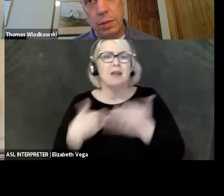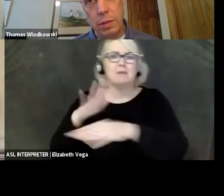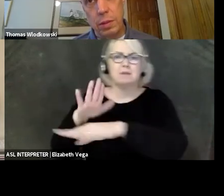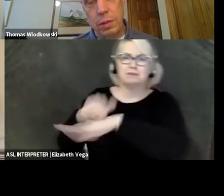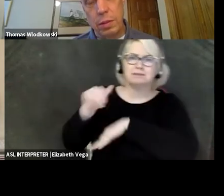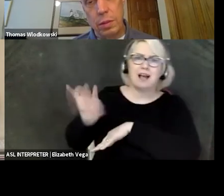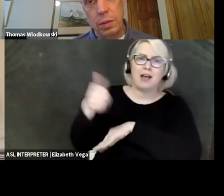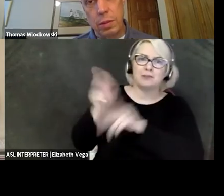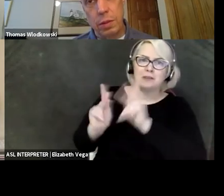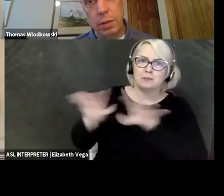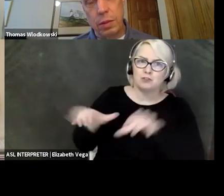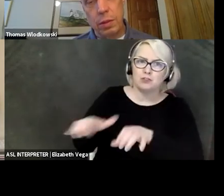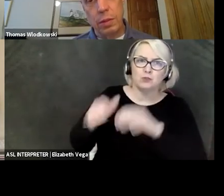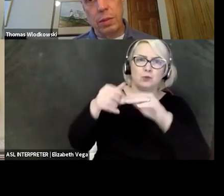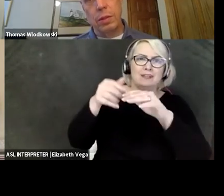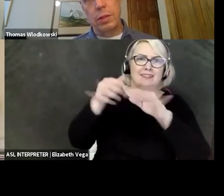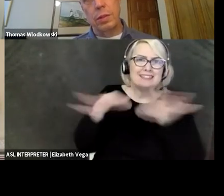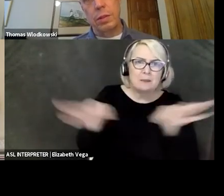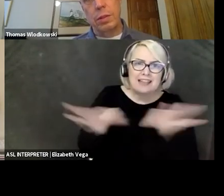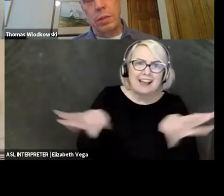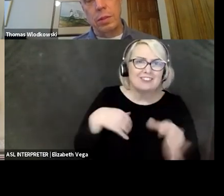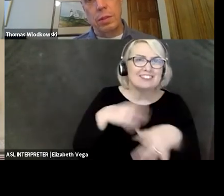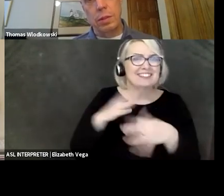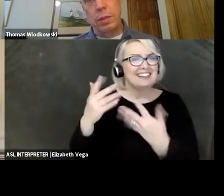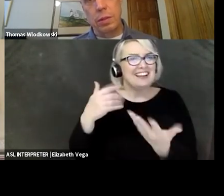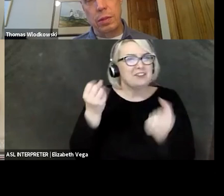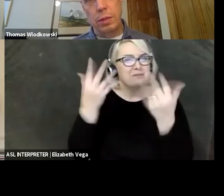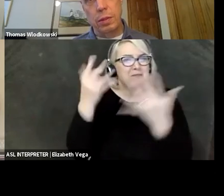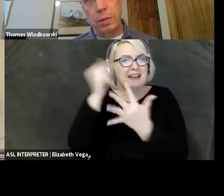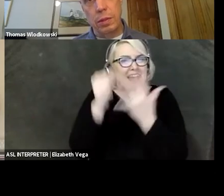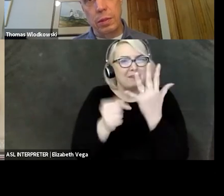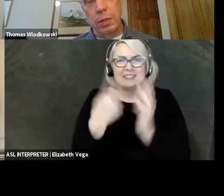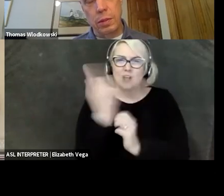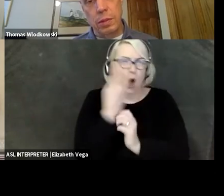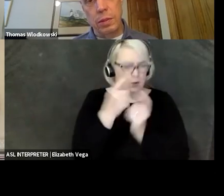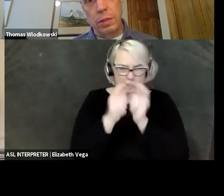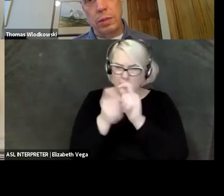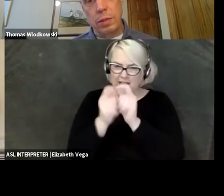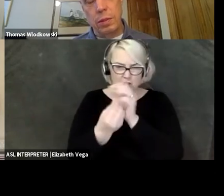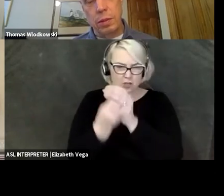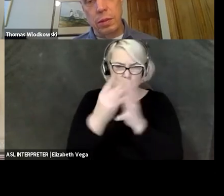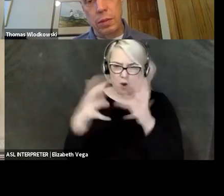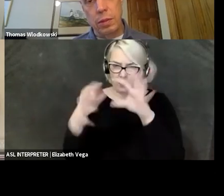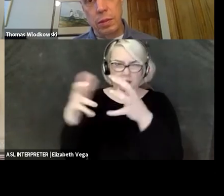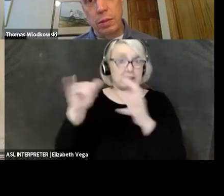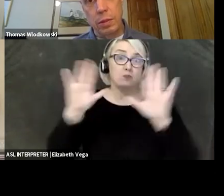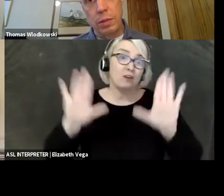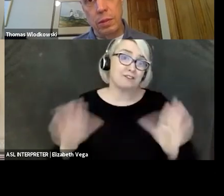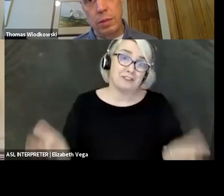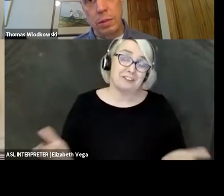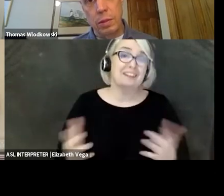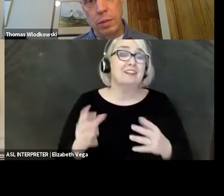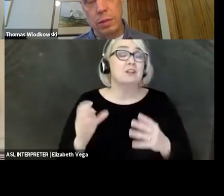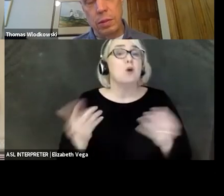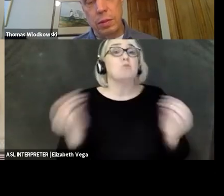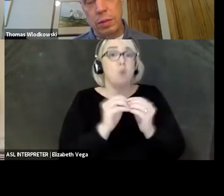so forth. There's many elements to this that are continuously growing, changing, and morphing, which is really wonderful. So the more